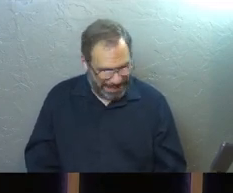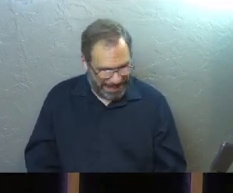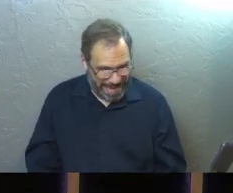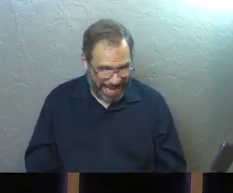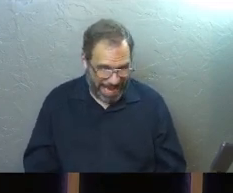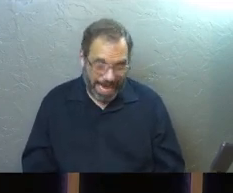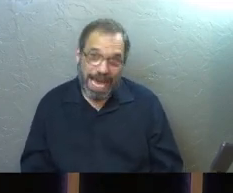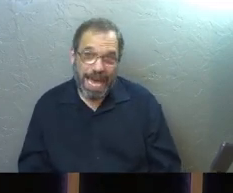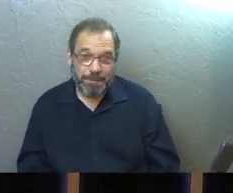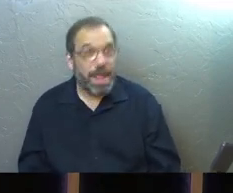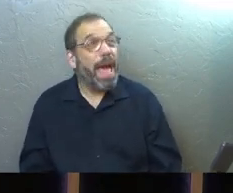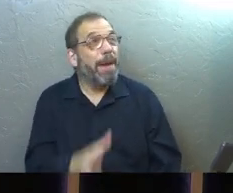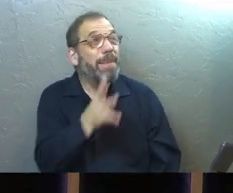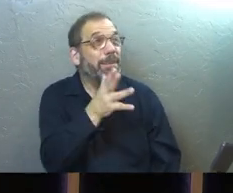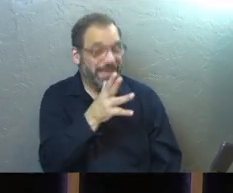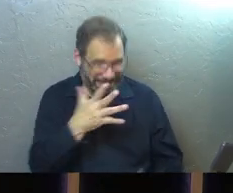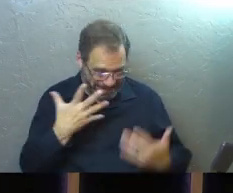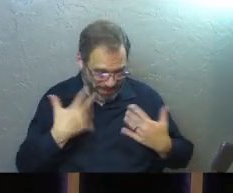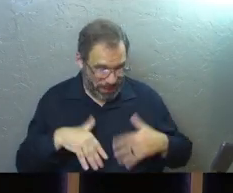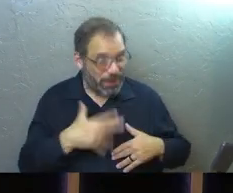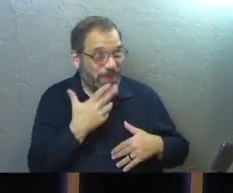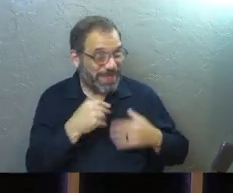Does this dress look cute, mommy?